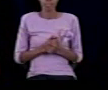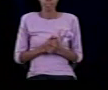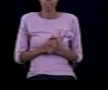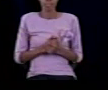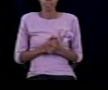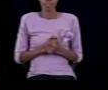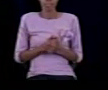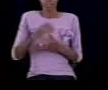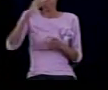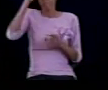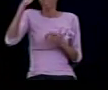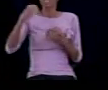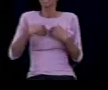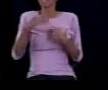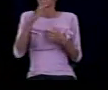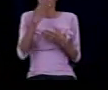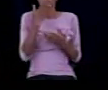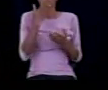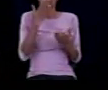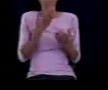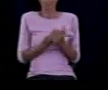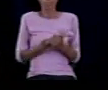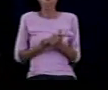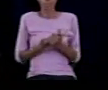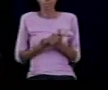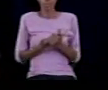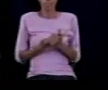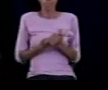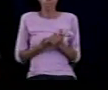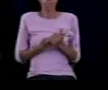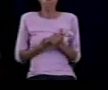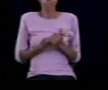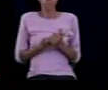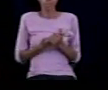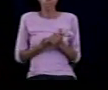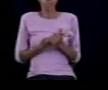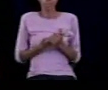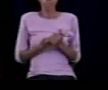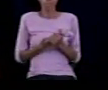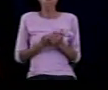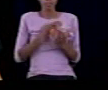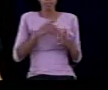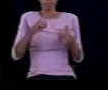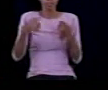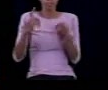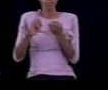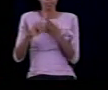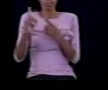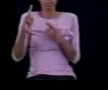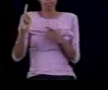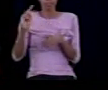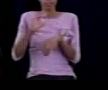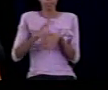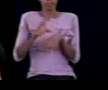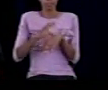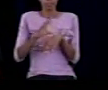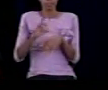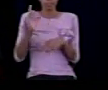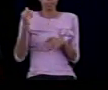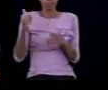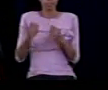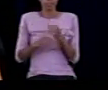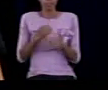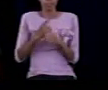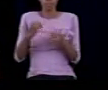He has been good. I was sitting at the piano in our little church in Texas many years ago, and I just had these two words came to